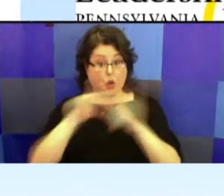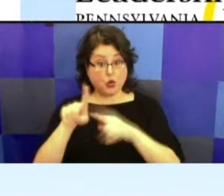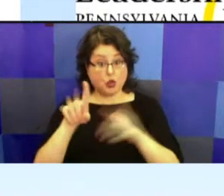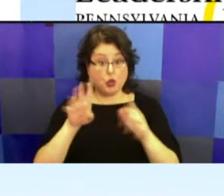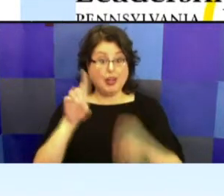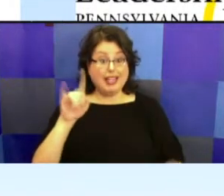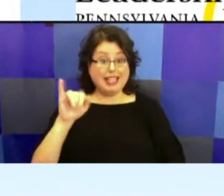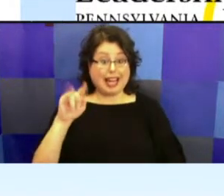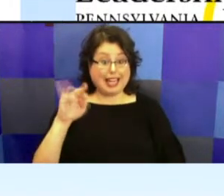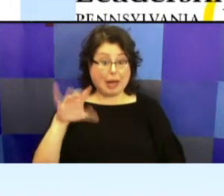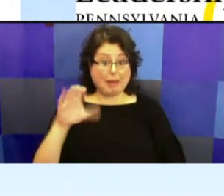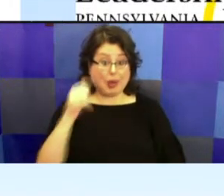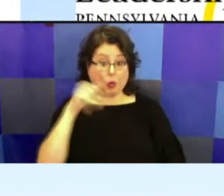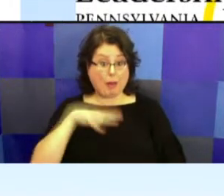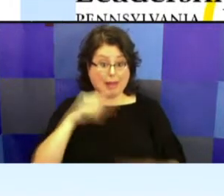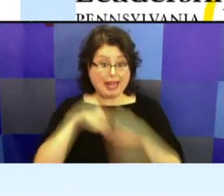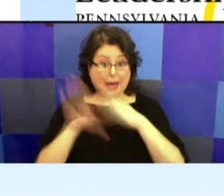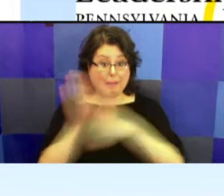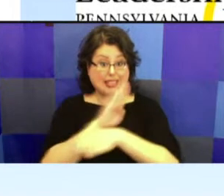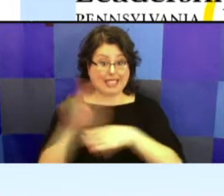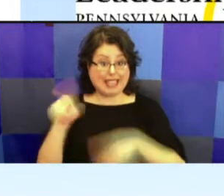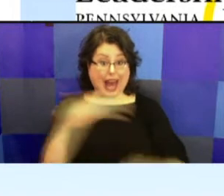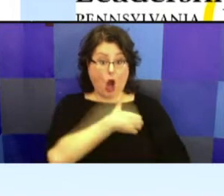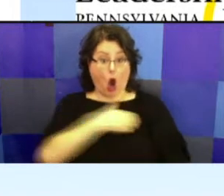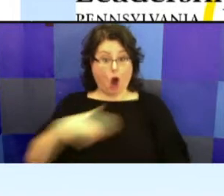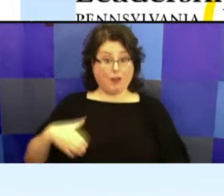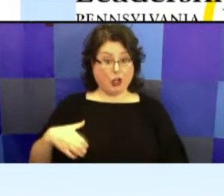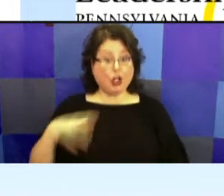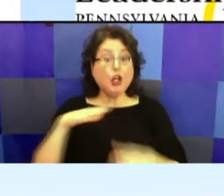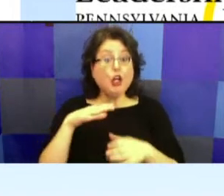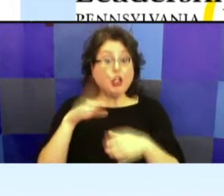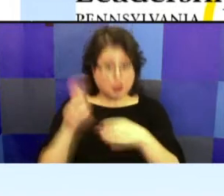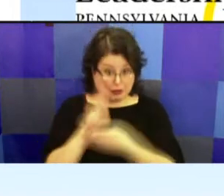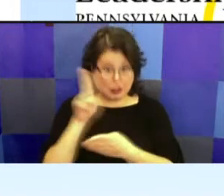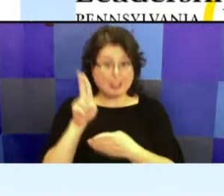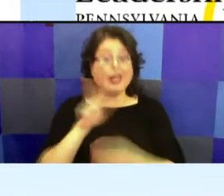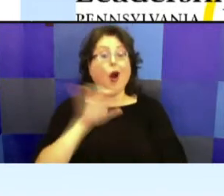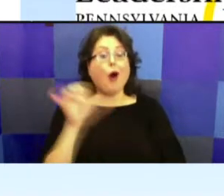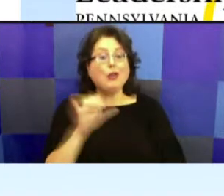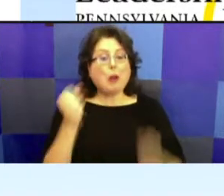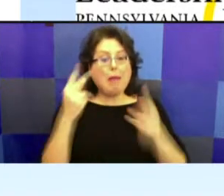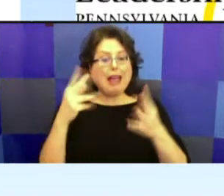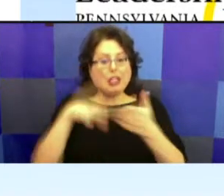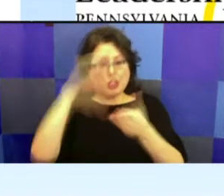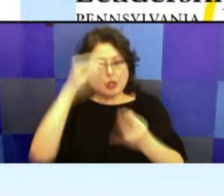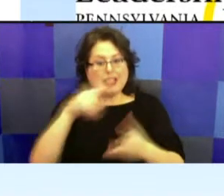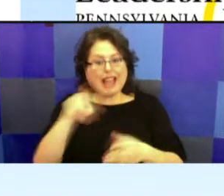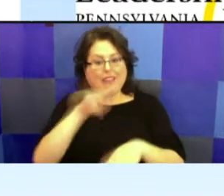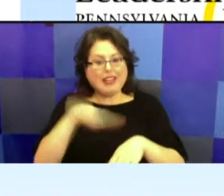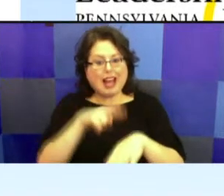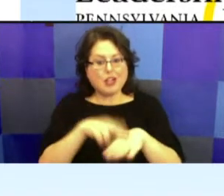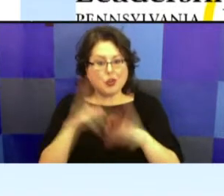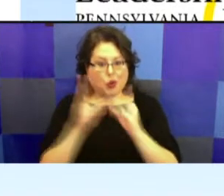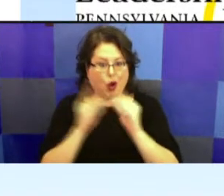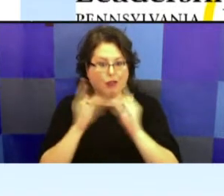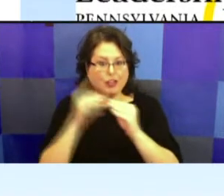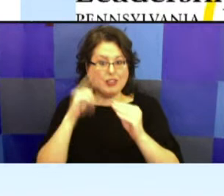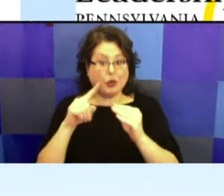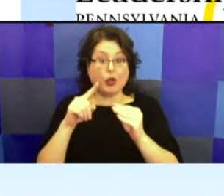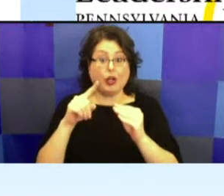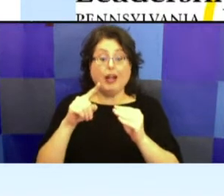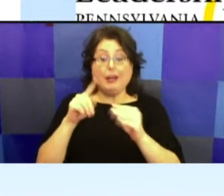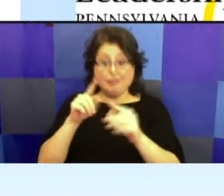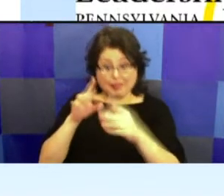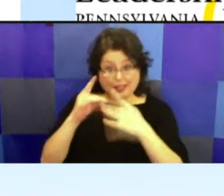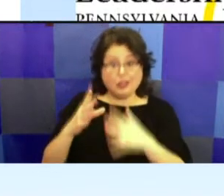Harvard University, as well as sending several students to the National Conference for College Women Student Leaders. And